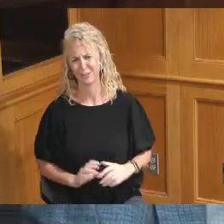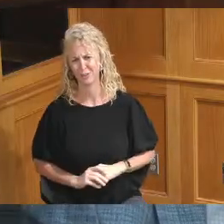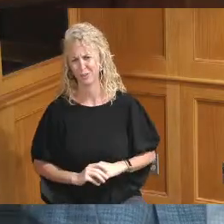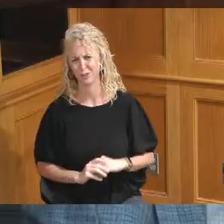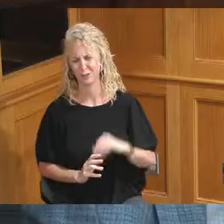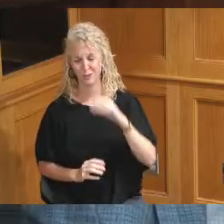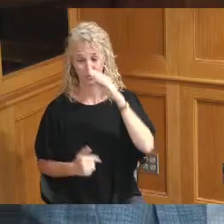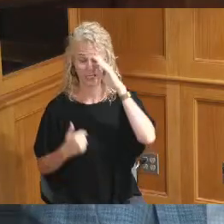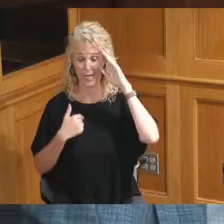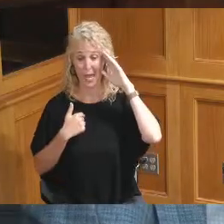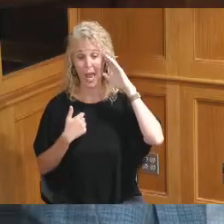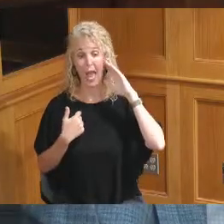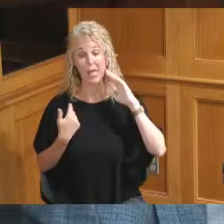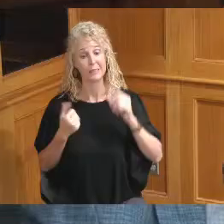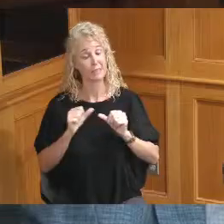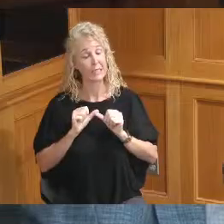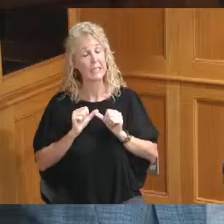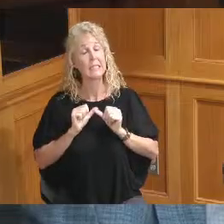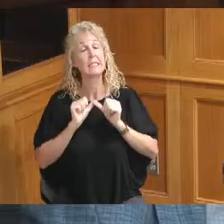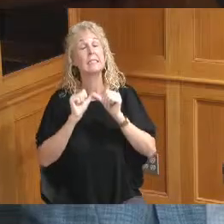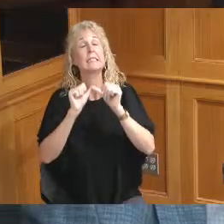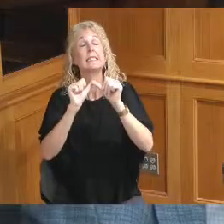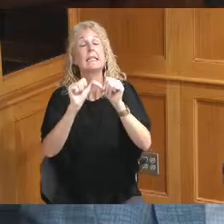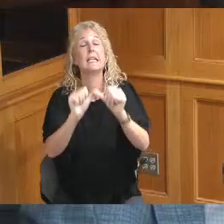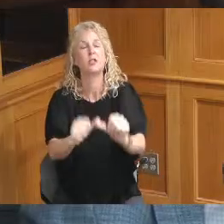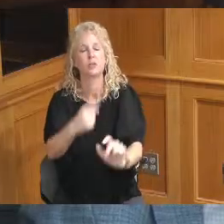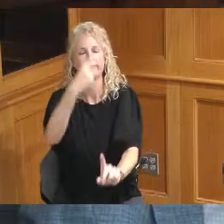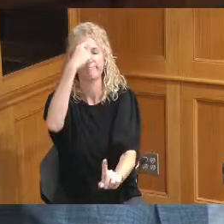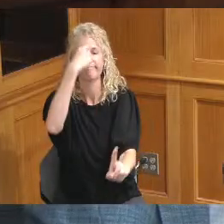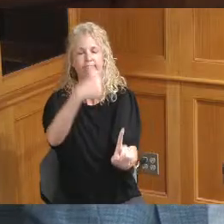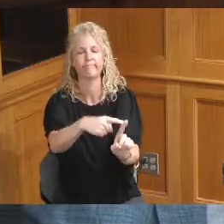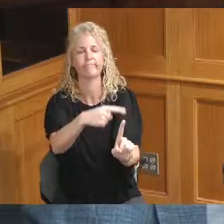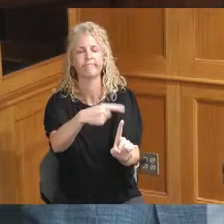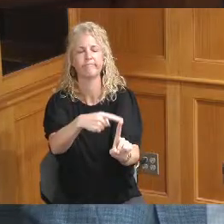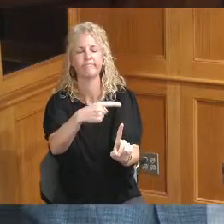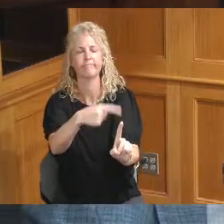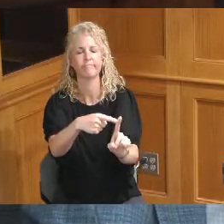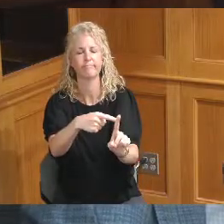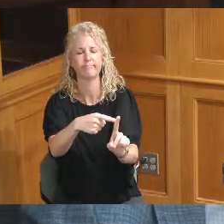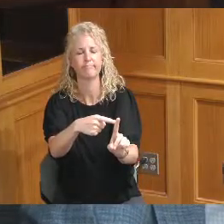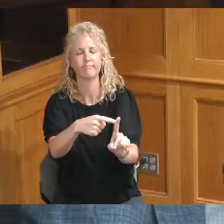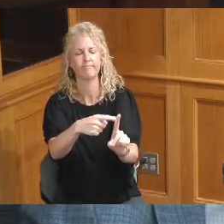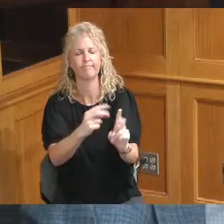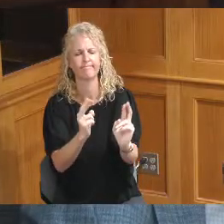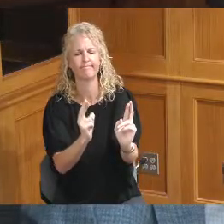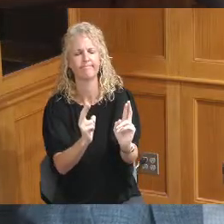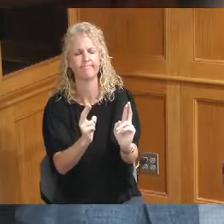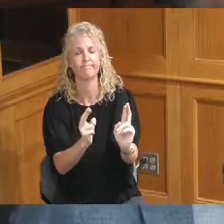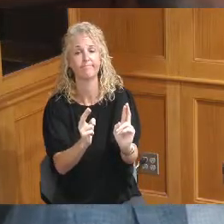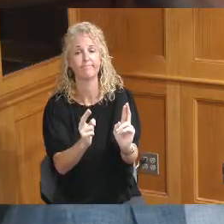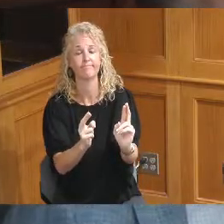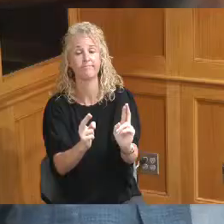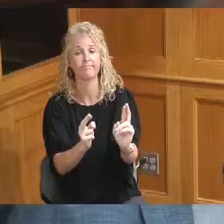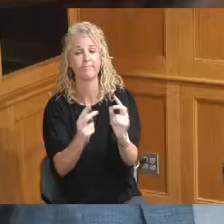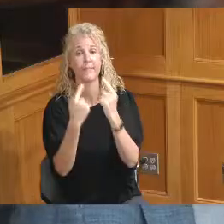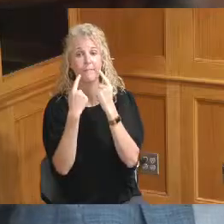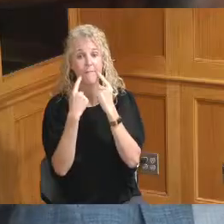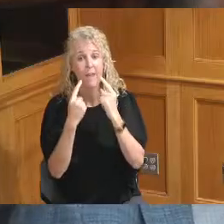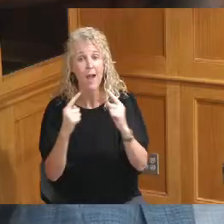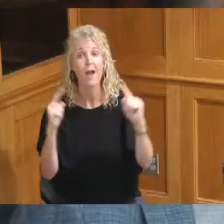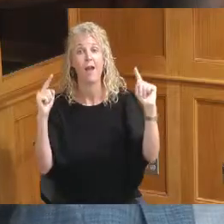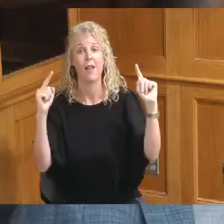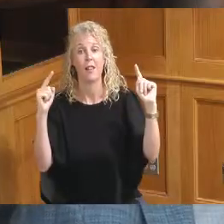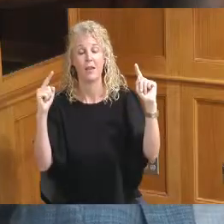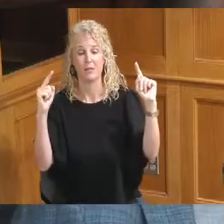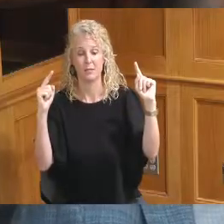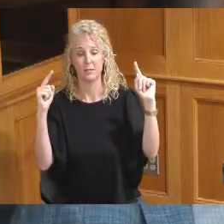am going to continue to be optimistic and hopeful that we can make